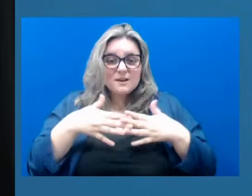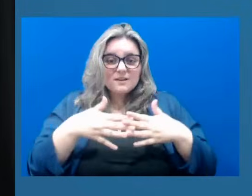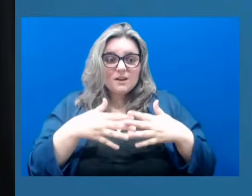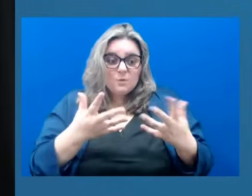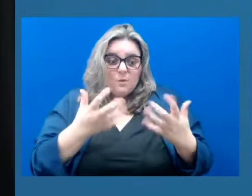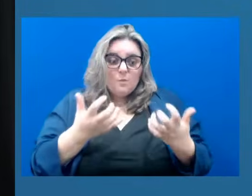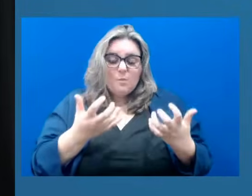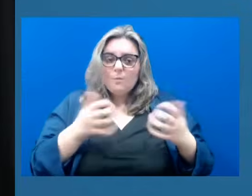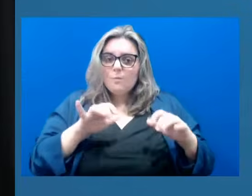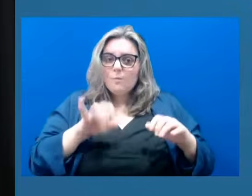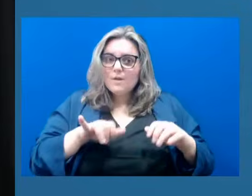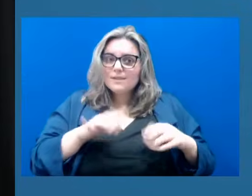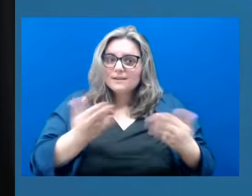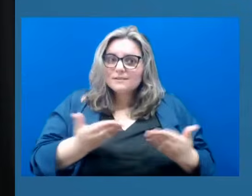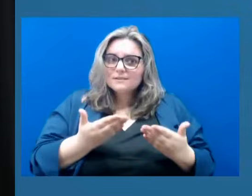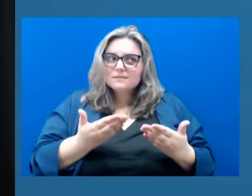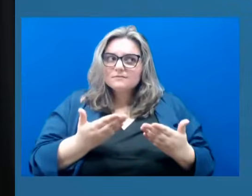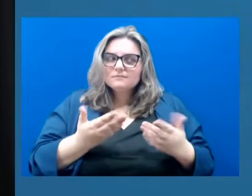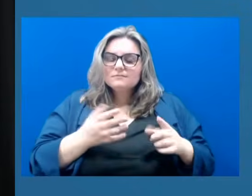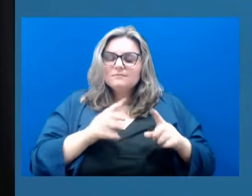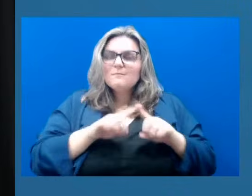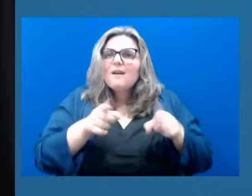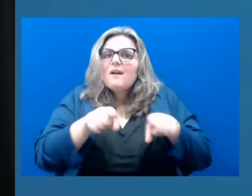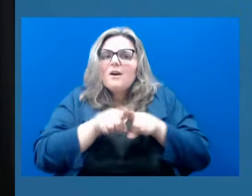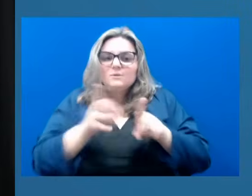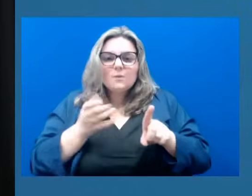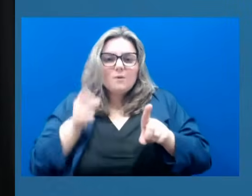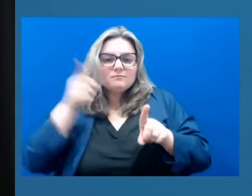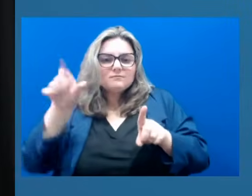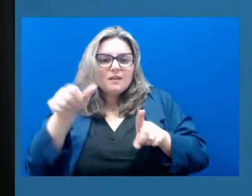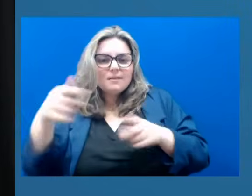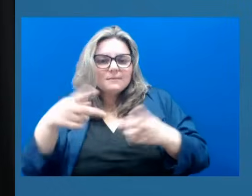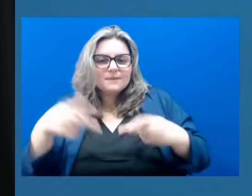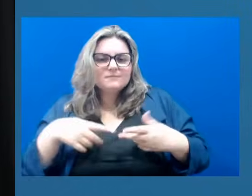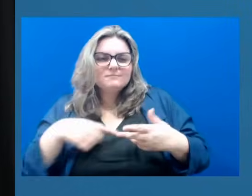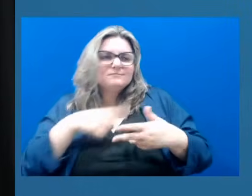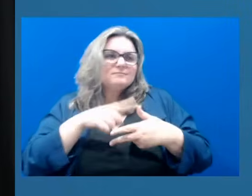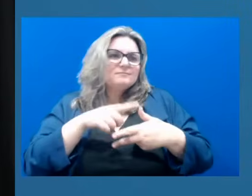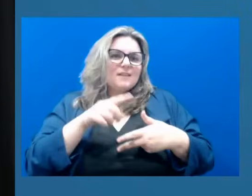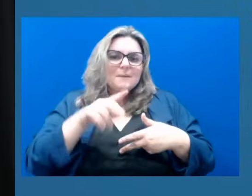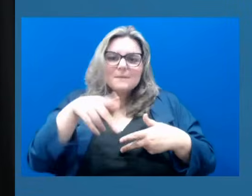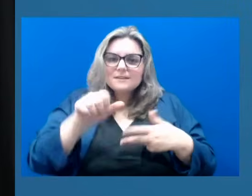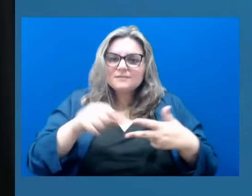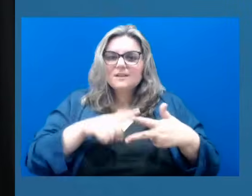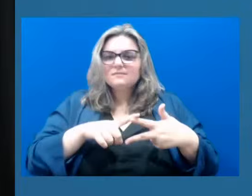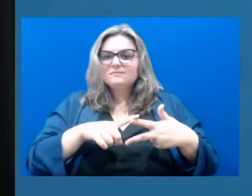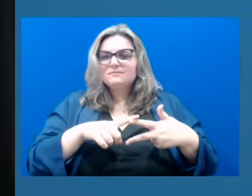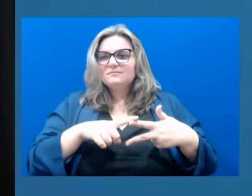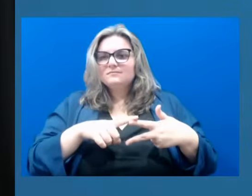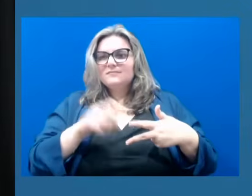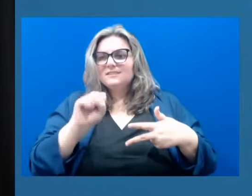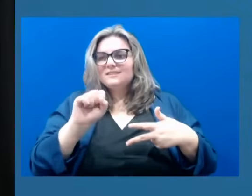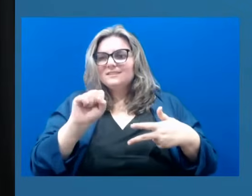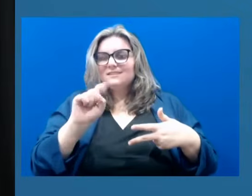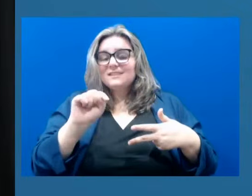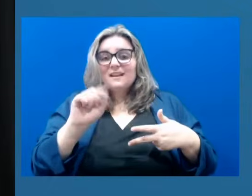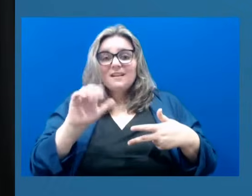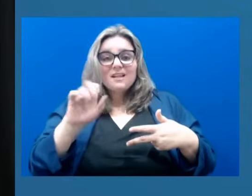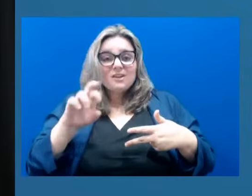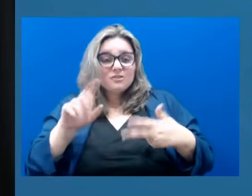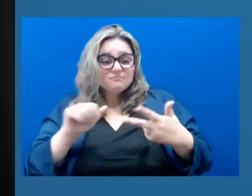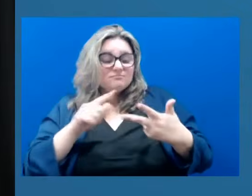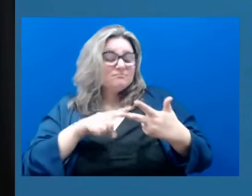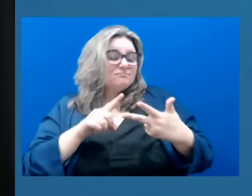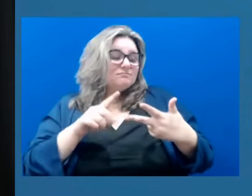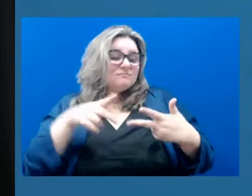that for Scranton? Do we want that for Fort Worth? Do we want that for Santa Clara? Do we want that for Pensacola? Or are